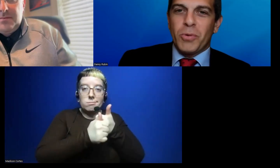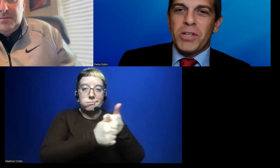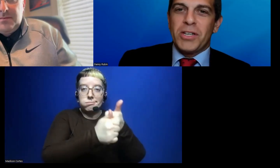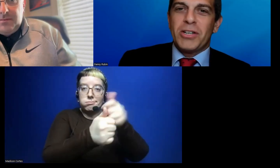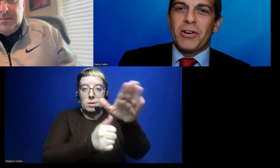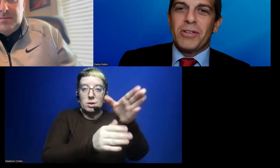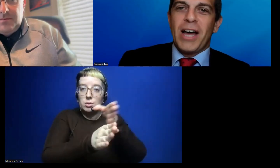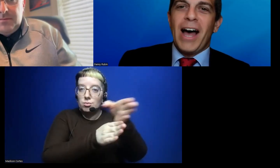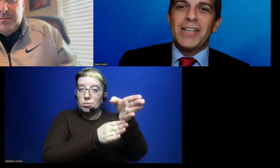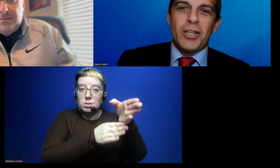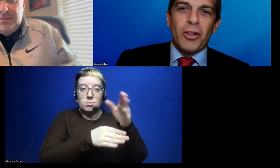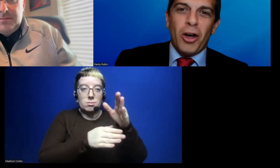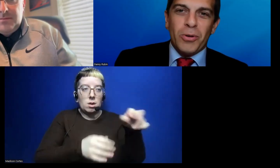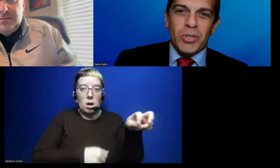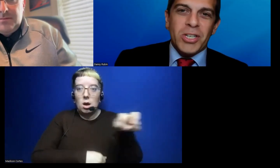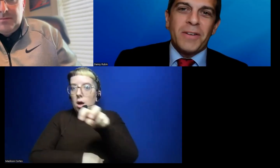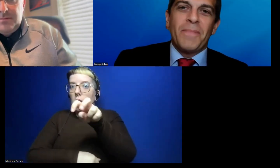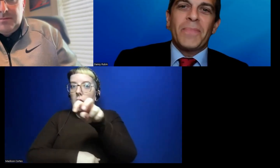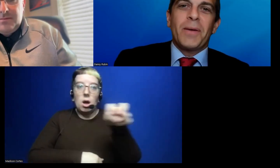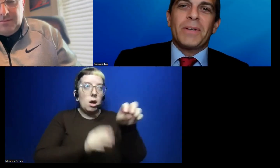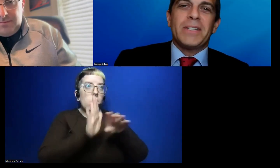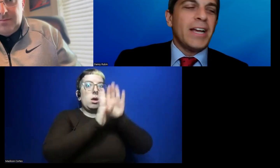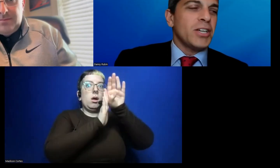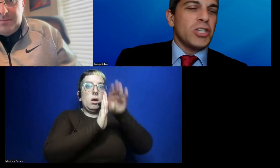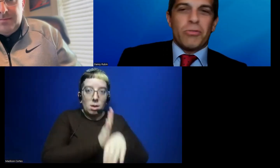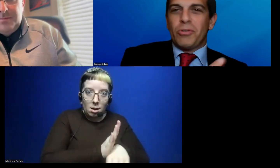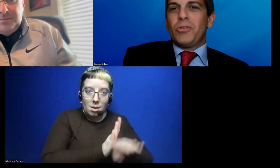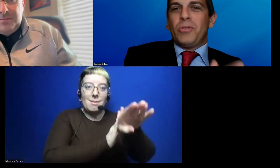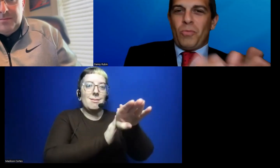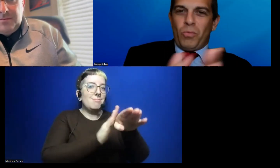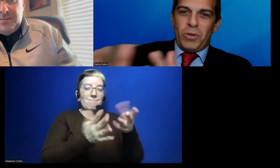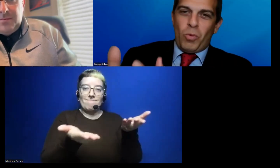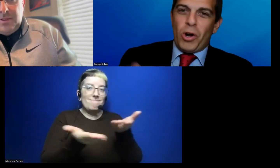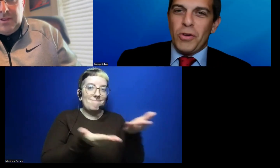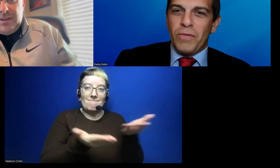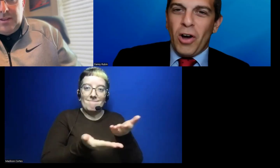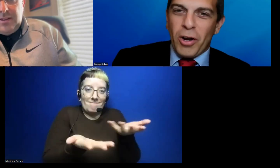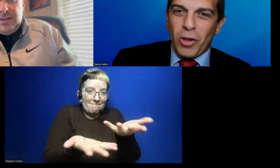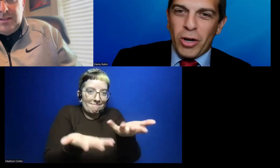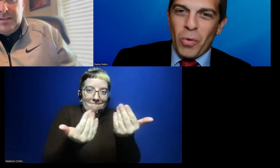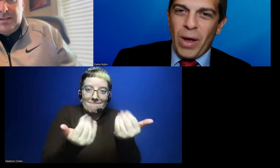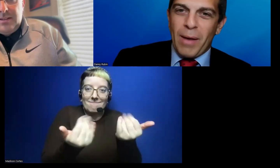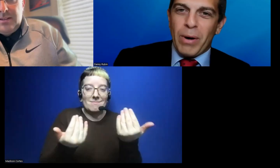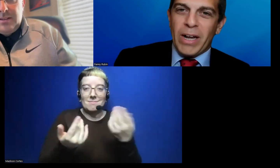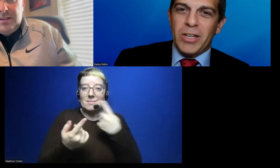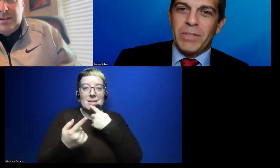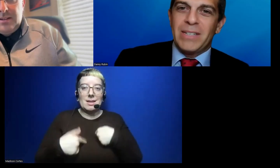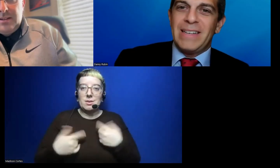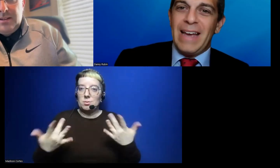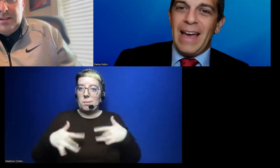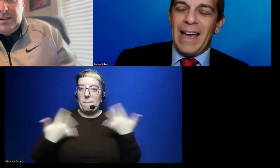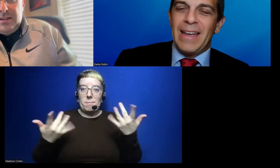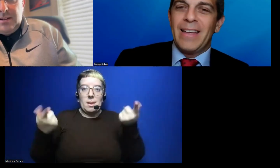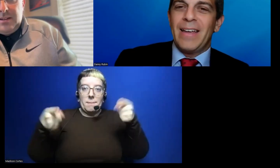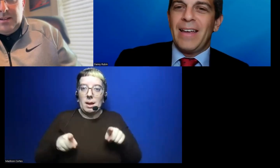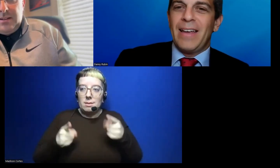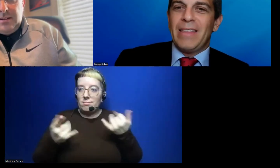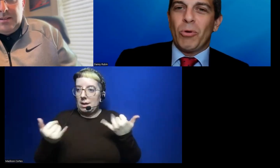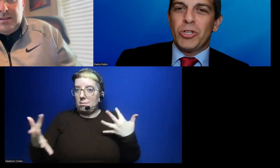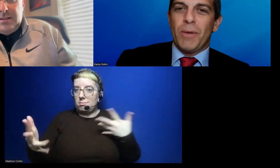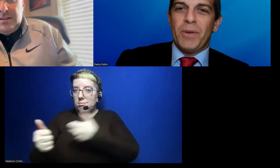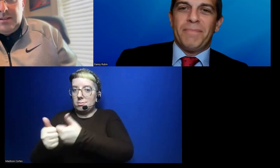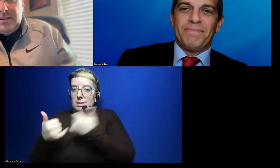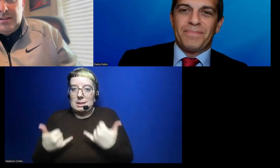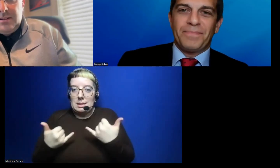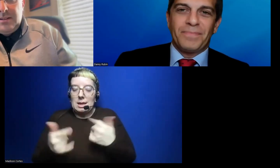along and all the twists and turns, the highs and the lows. But take us through where you've gone along the way and bring us up to today,